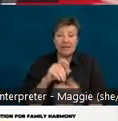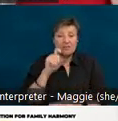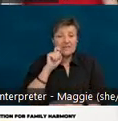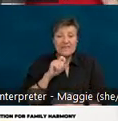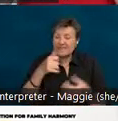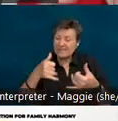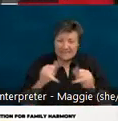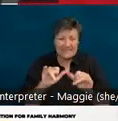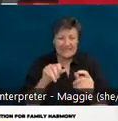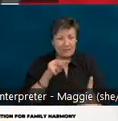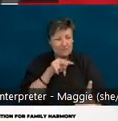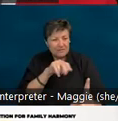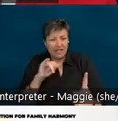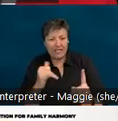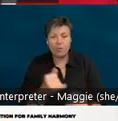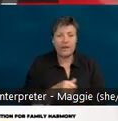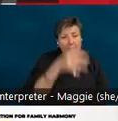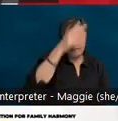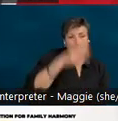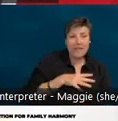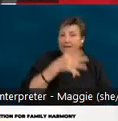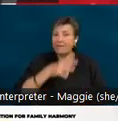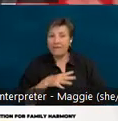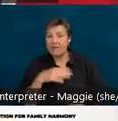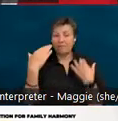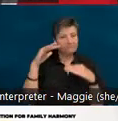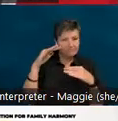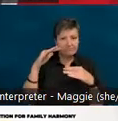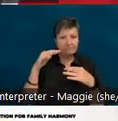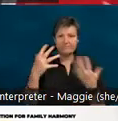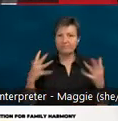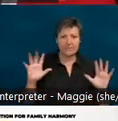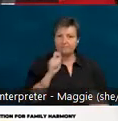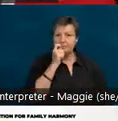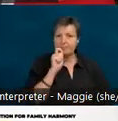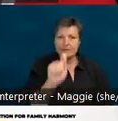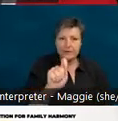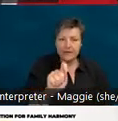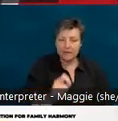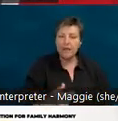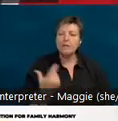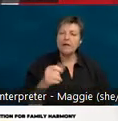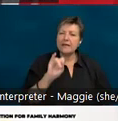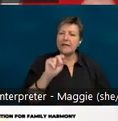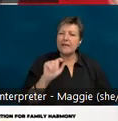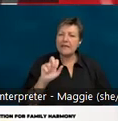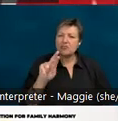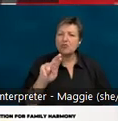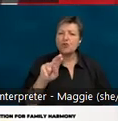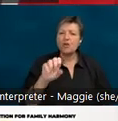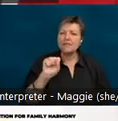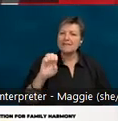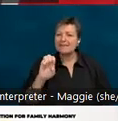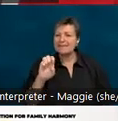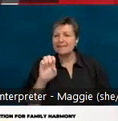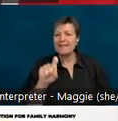way, right? Someone is either male or female. But we understand, right, the existence of individuals with intersex conditions, as well as the presence of both male and